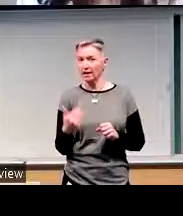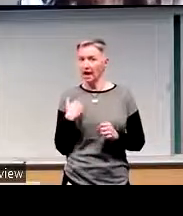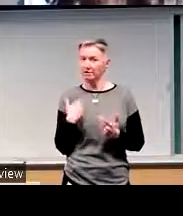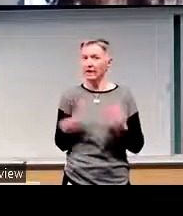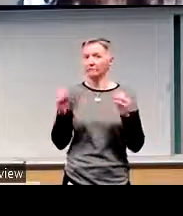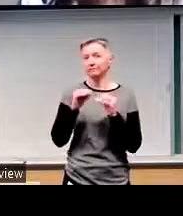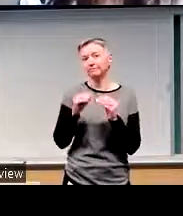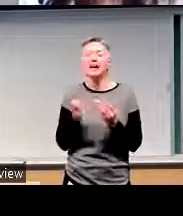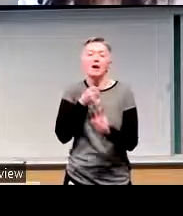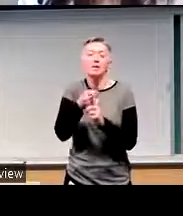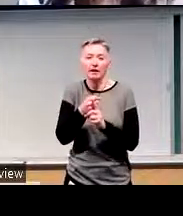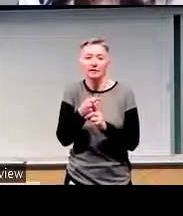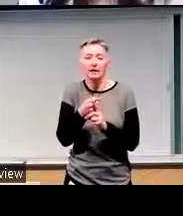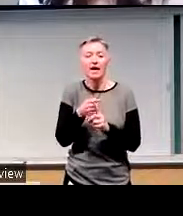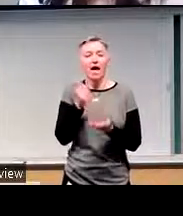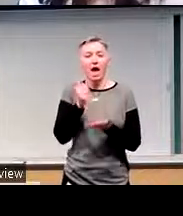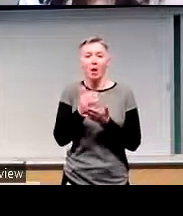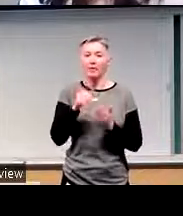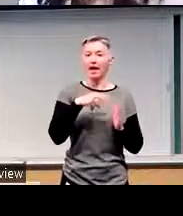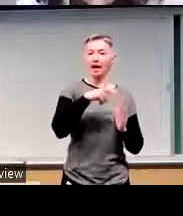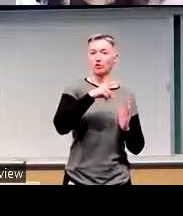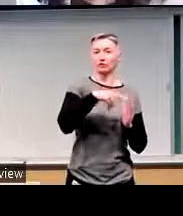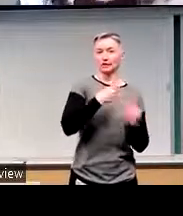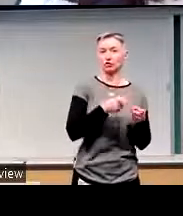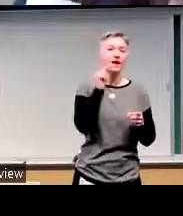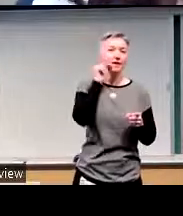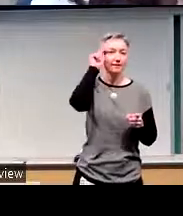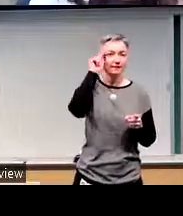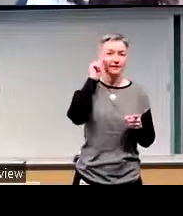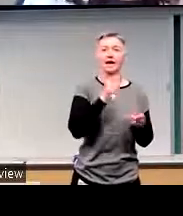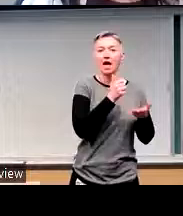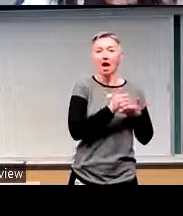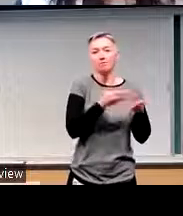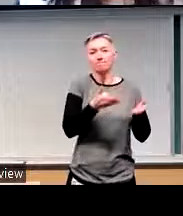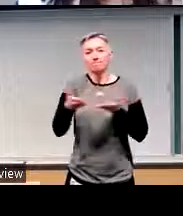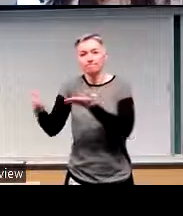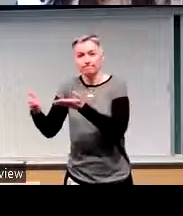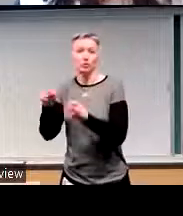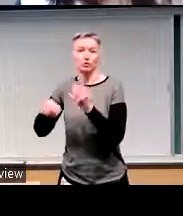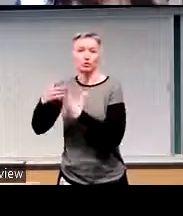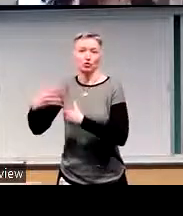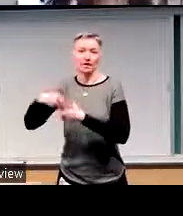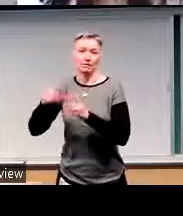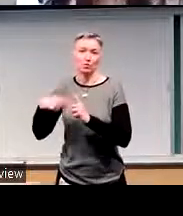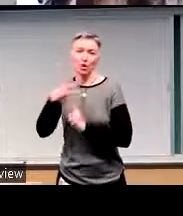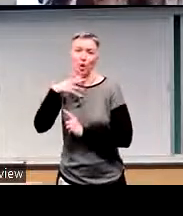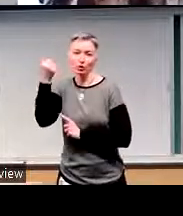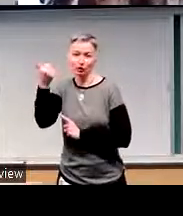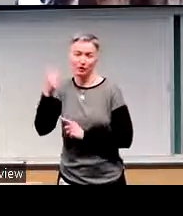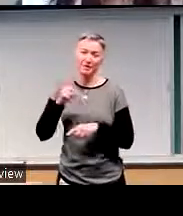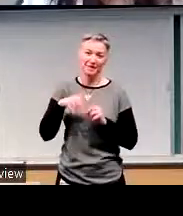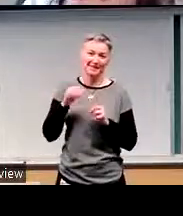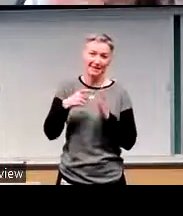from adolescent reading to older adult social engagement. So that's another thing for another study